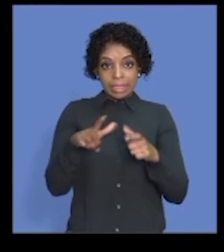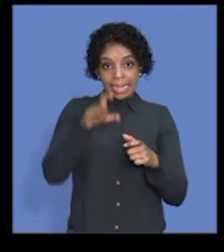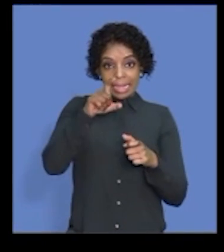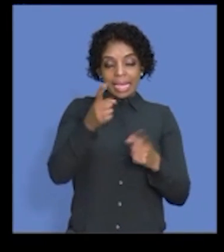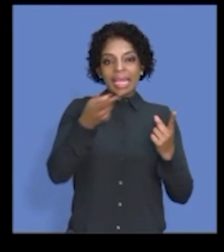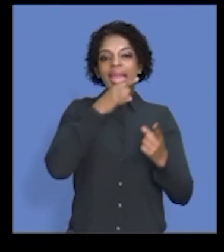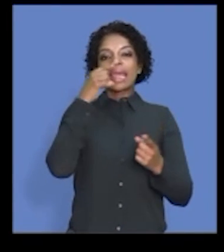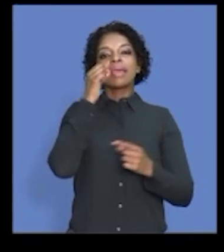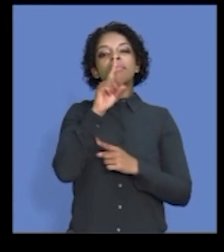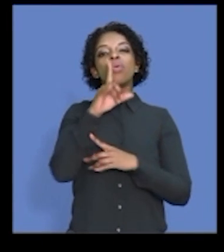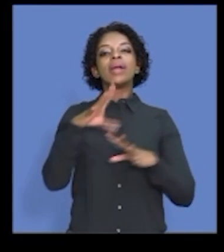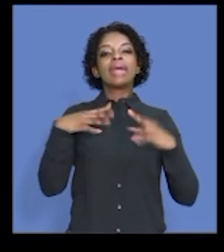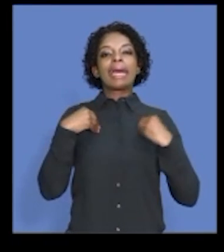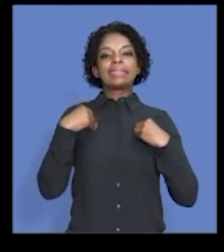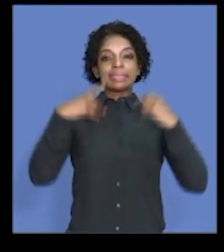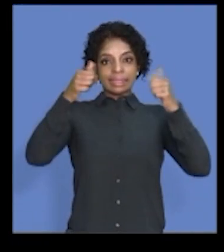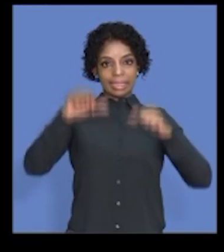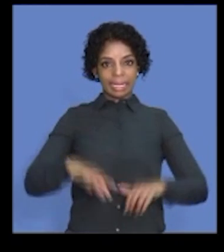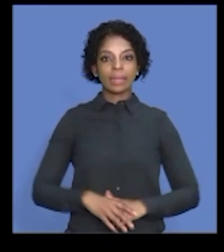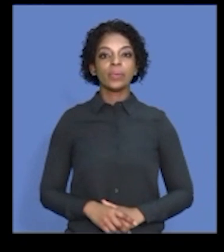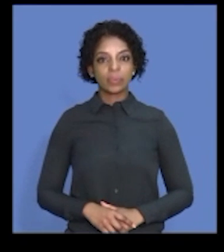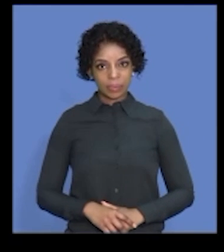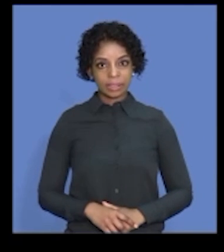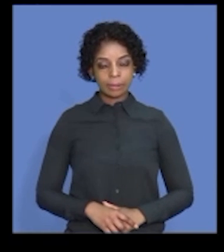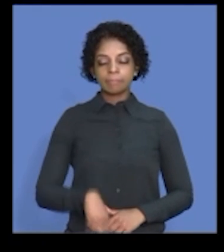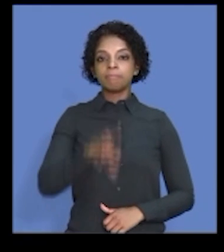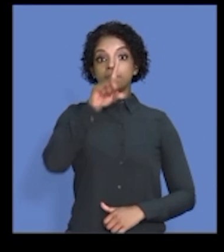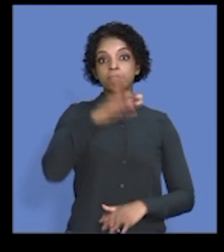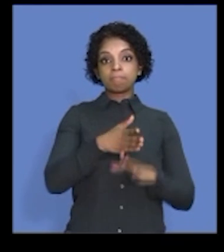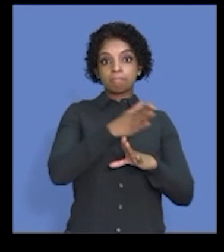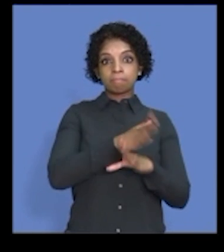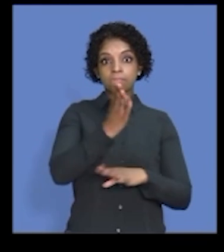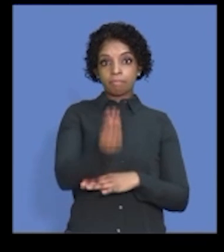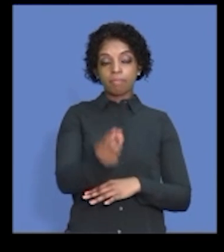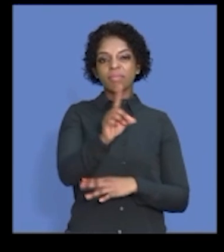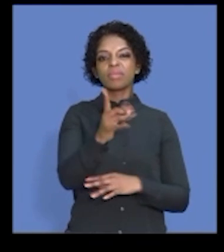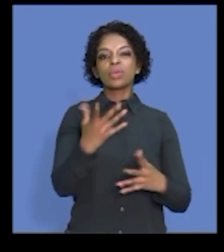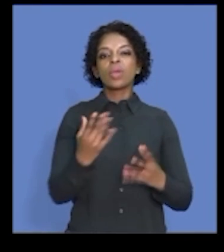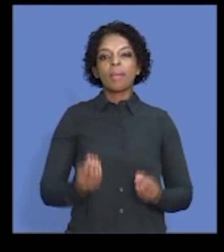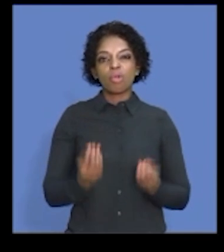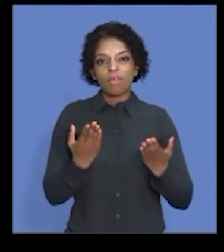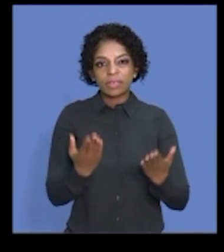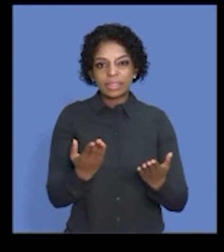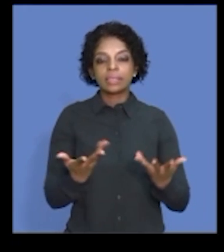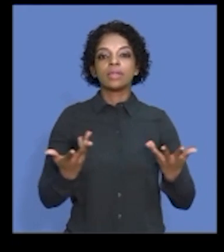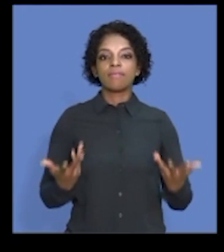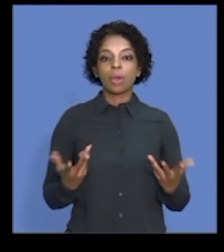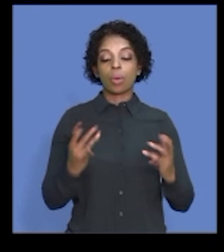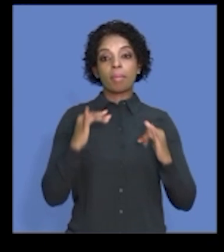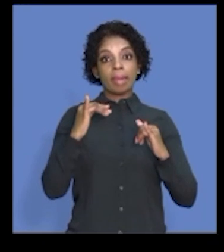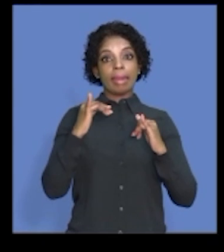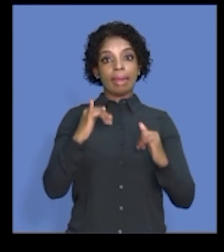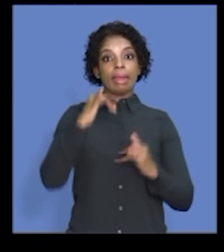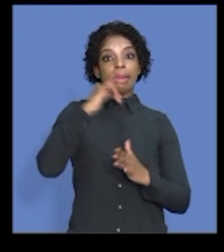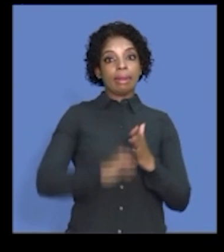account. And the negative asset that we alluded to earlier on is your provision for bad debts. So currently,